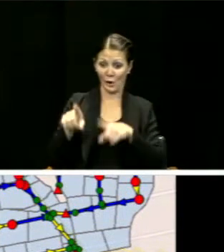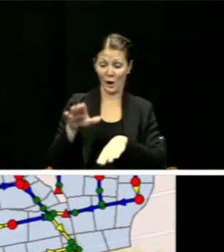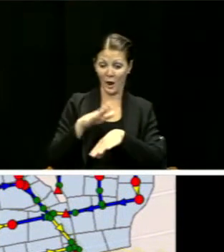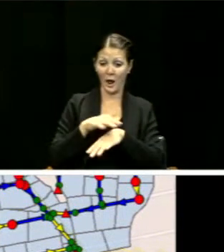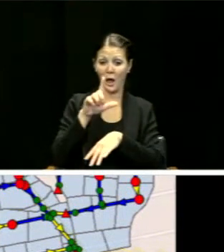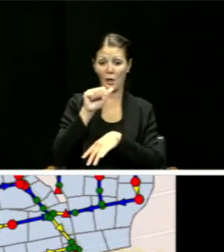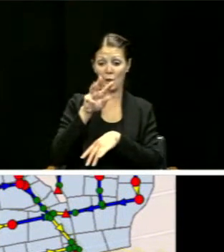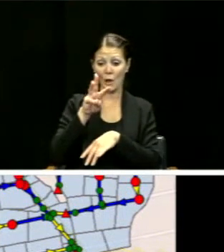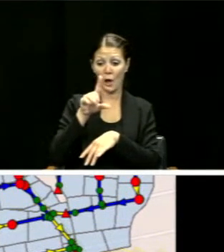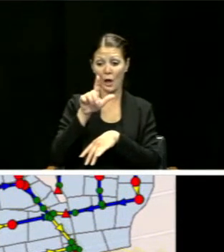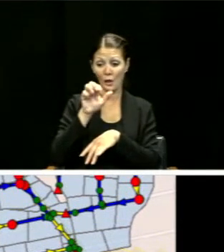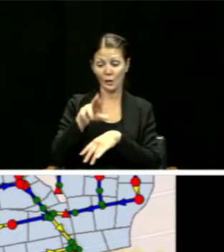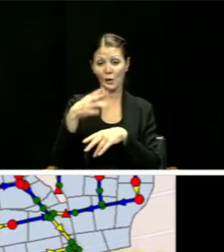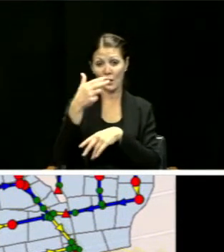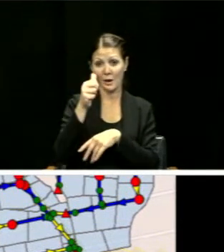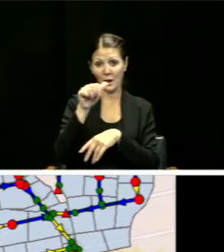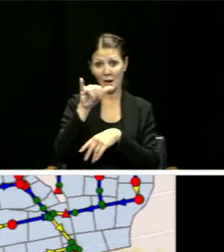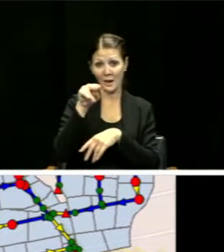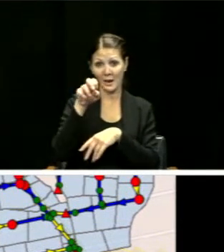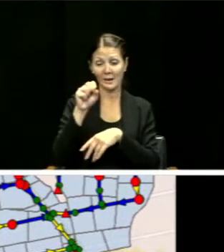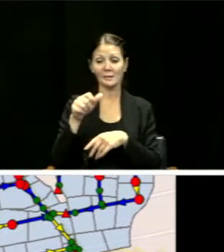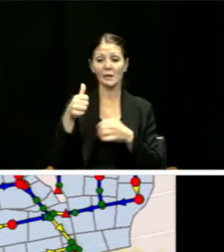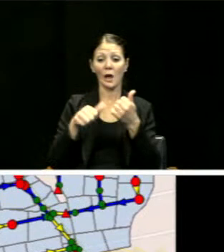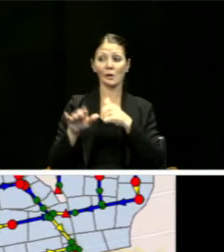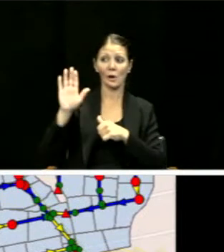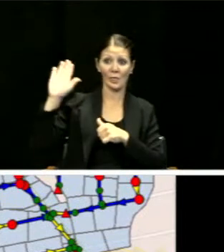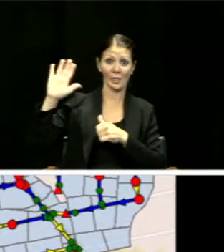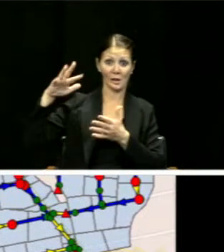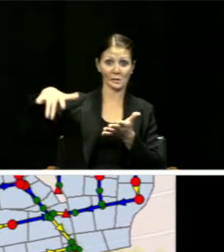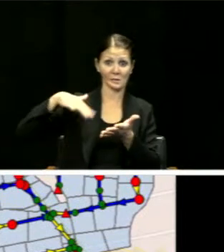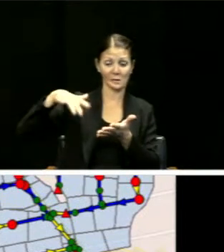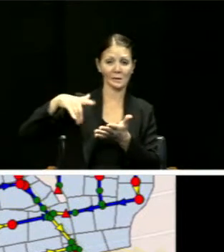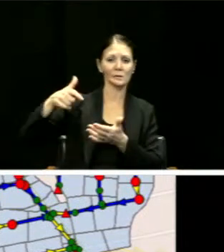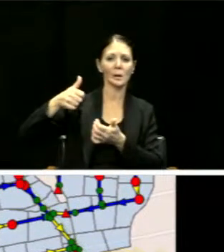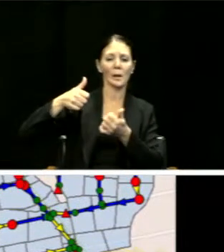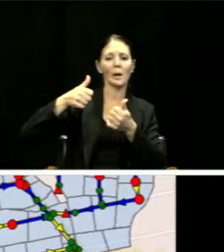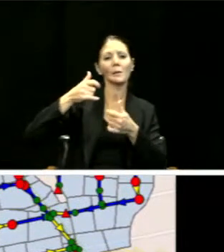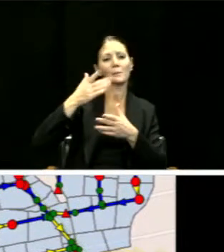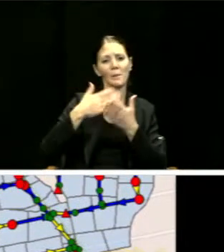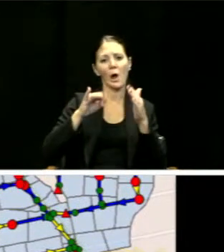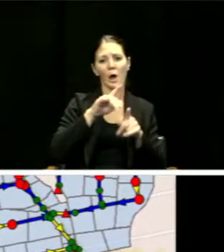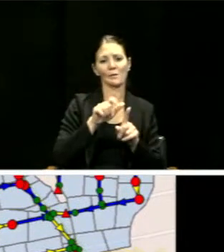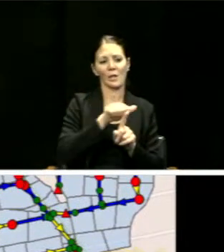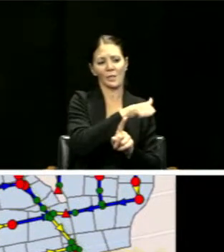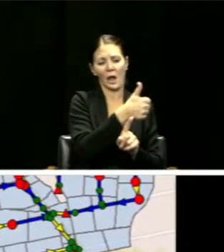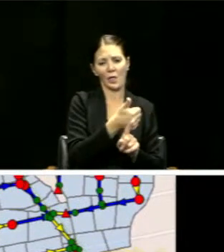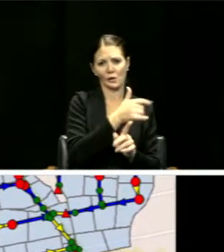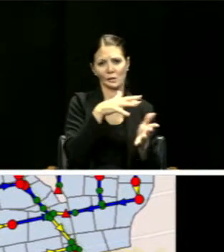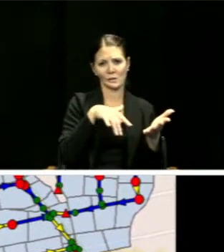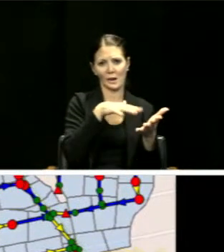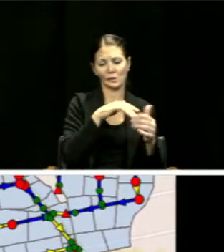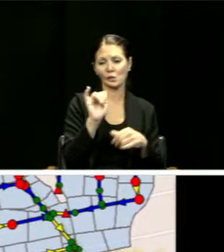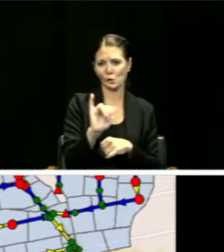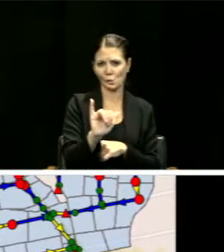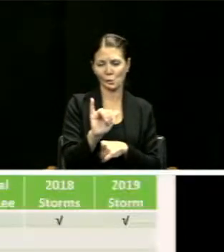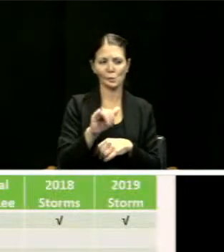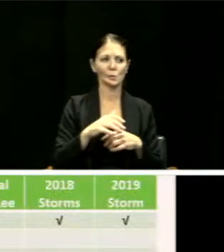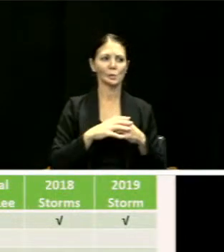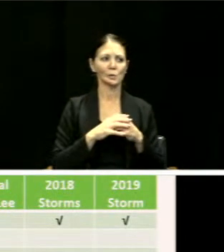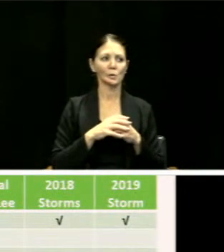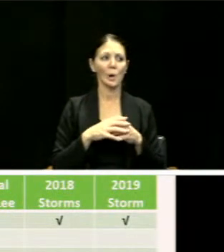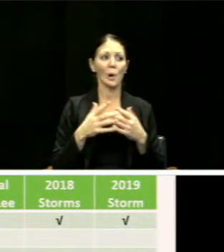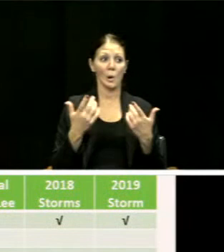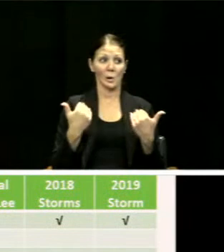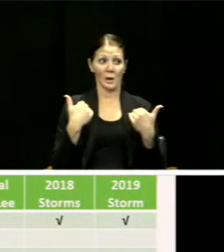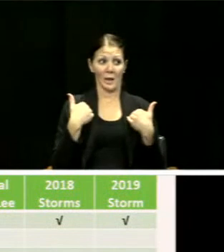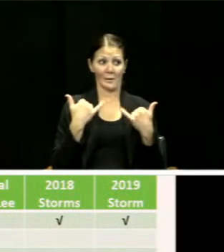the Trout Brook Drive culvert study is part of the Malone and McBroom study. And so what I do